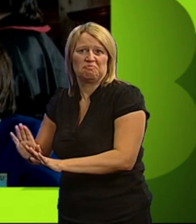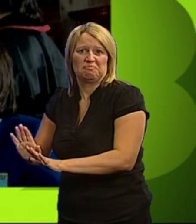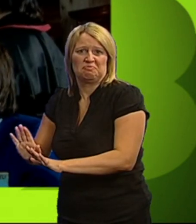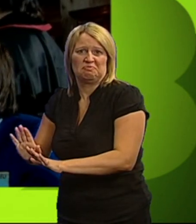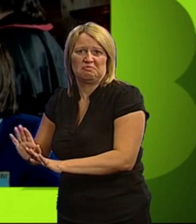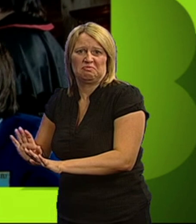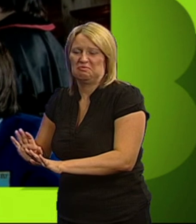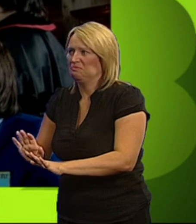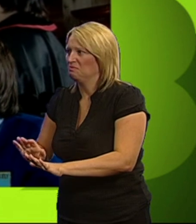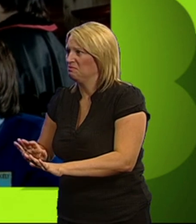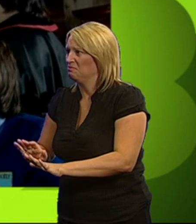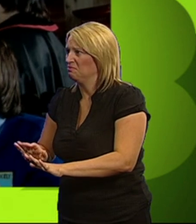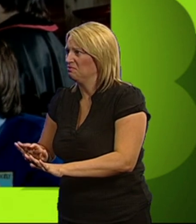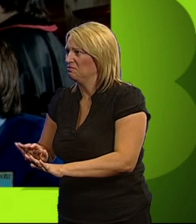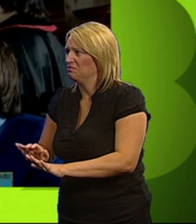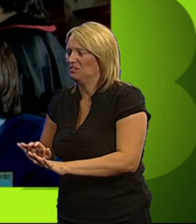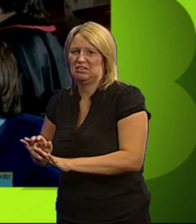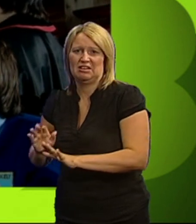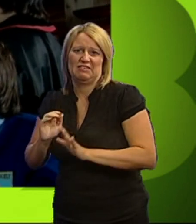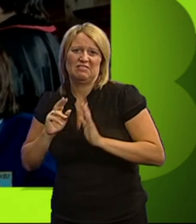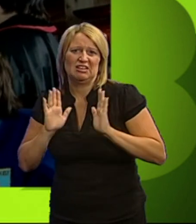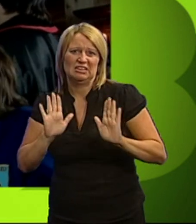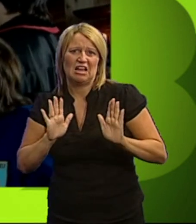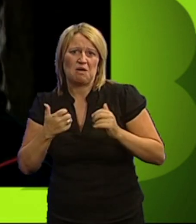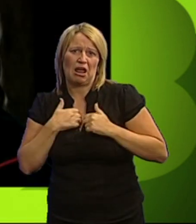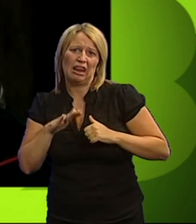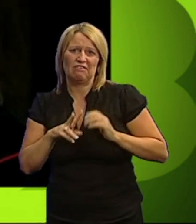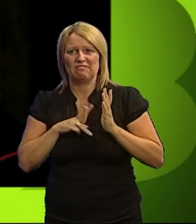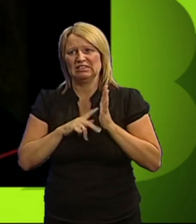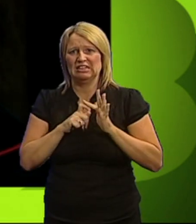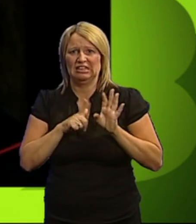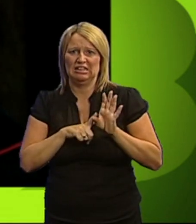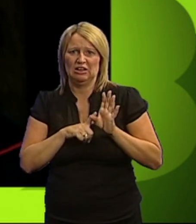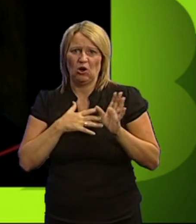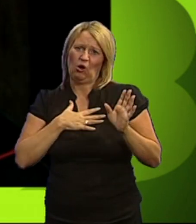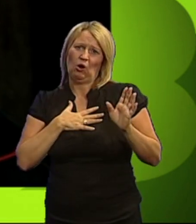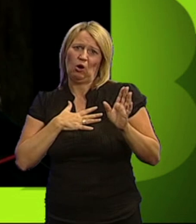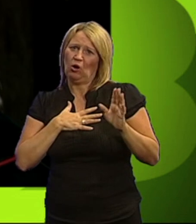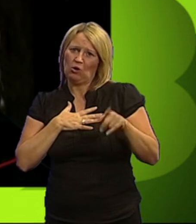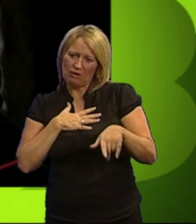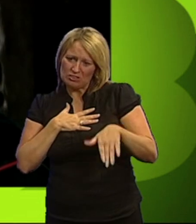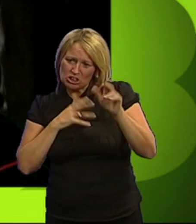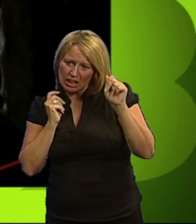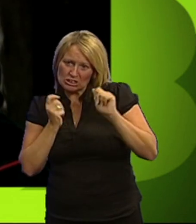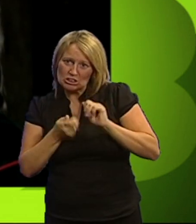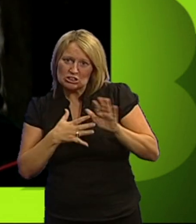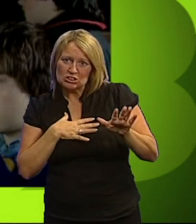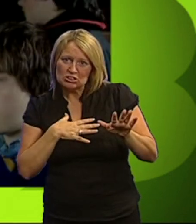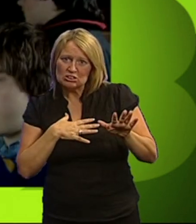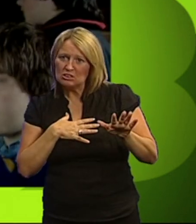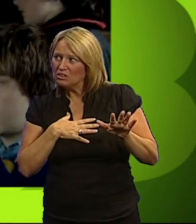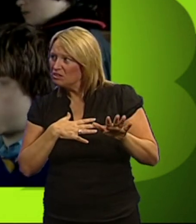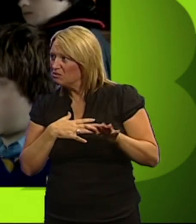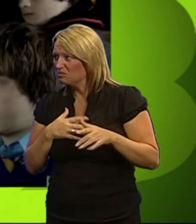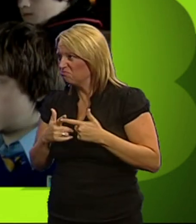It's Versace. And how's my little laddie? Goodness, haven't you changed?